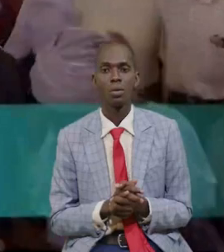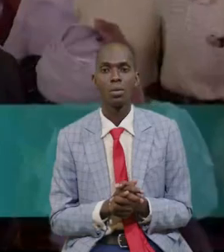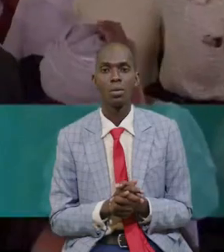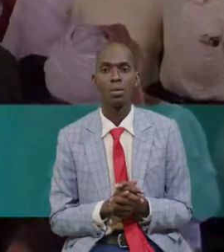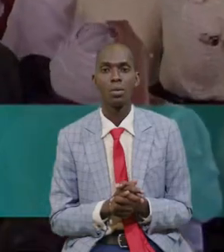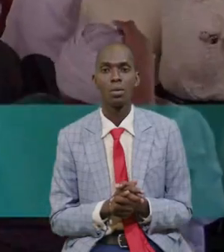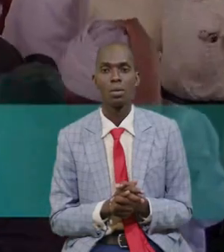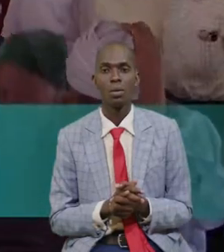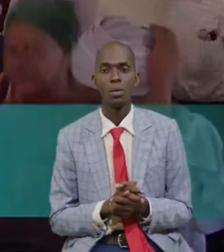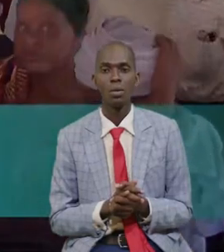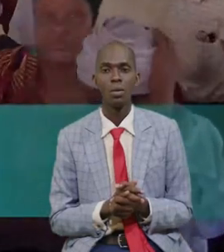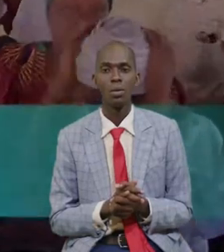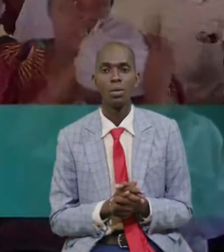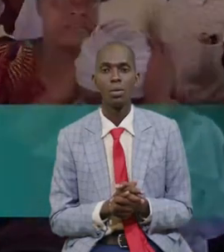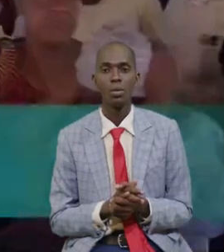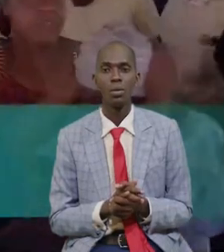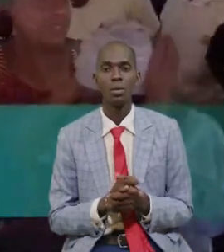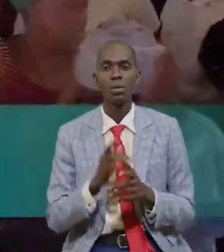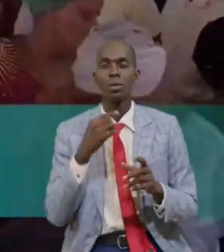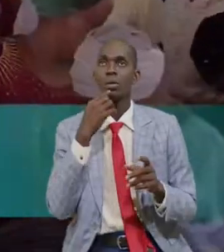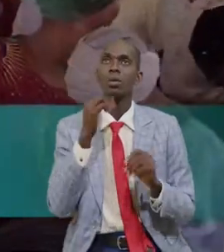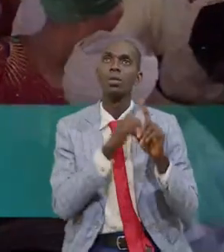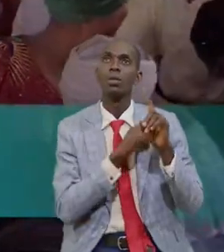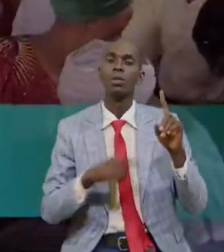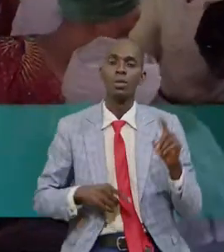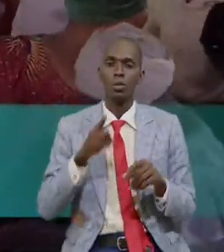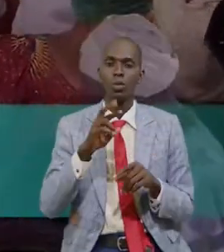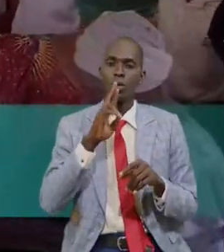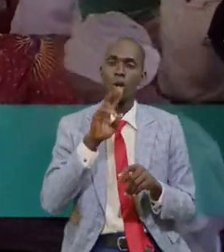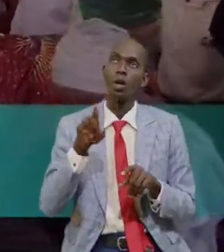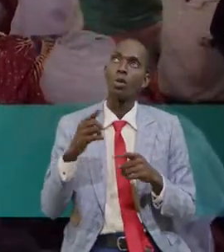Tell the Lord you are getting there.